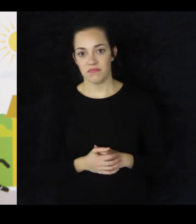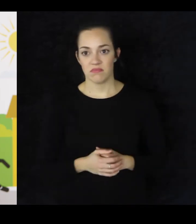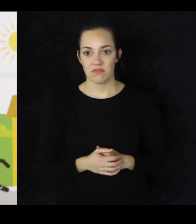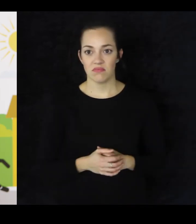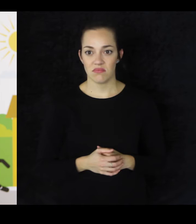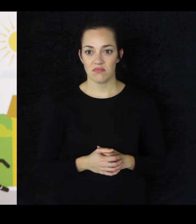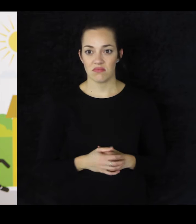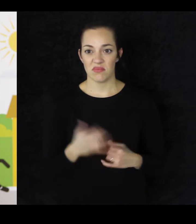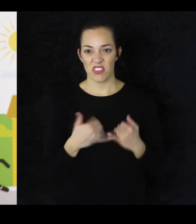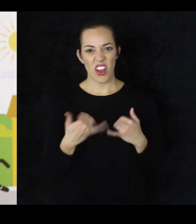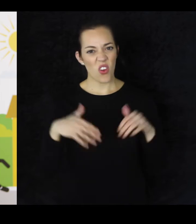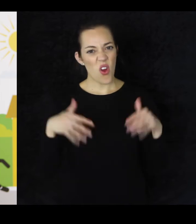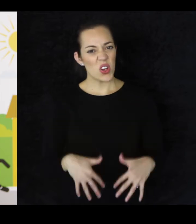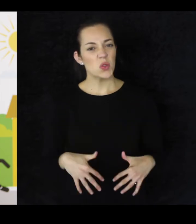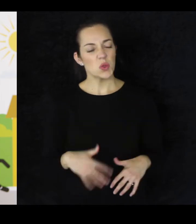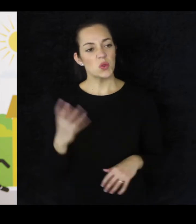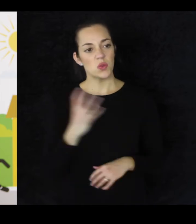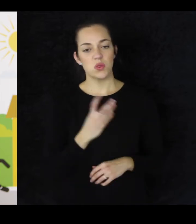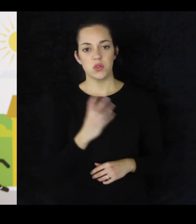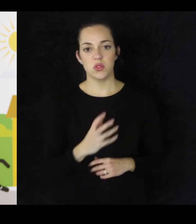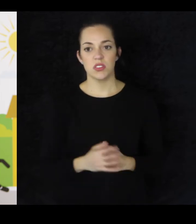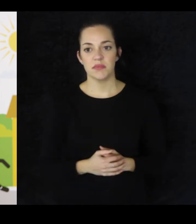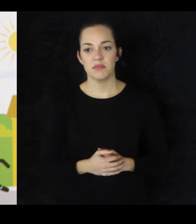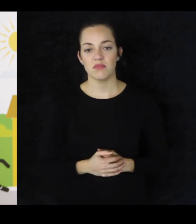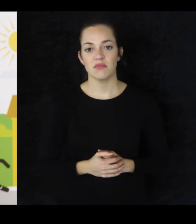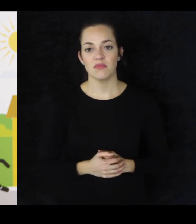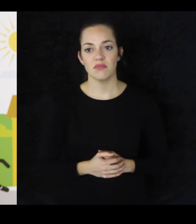very lonely. And